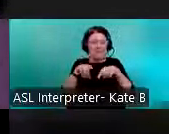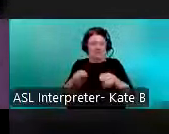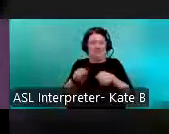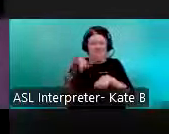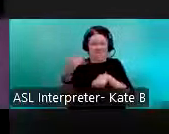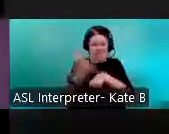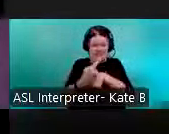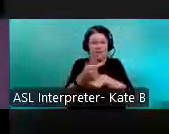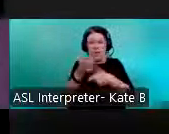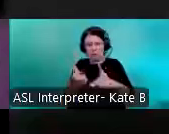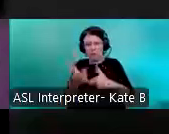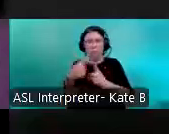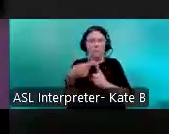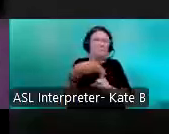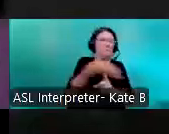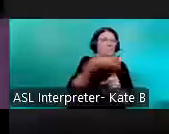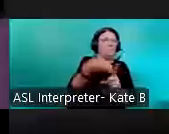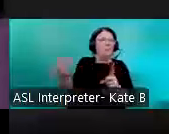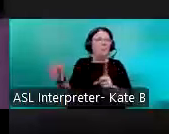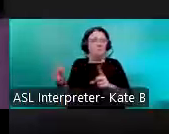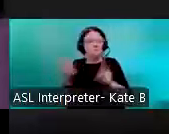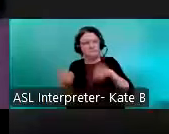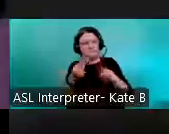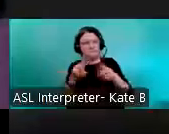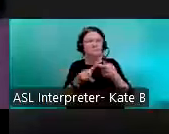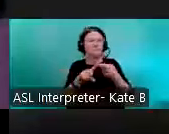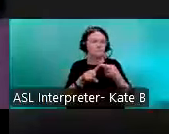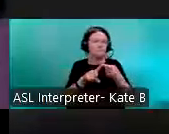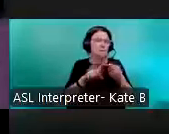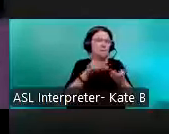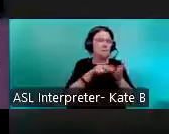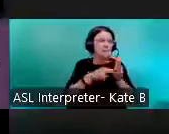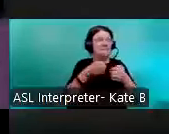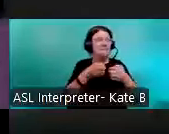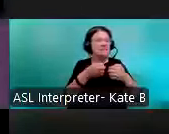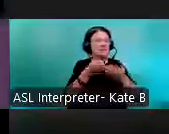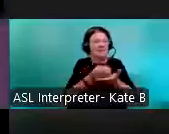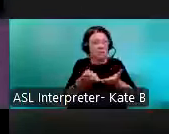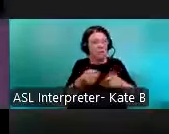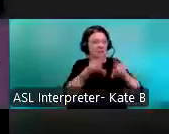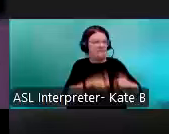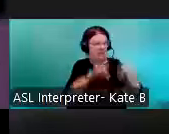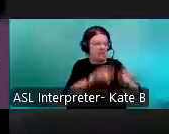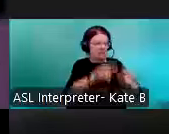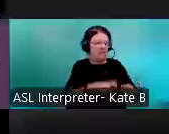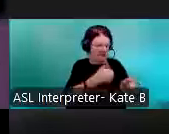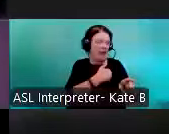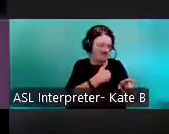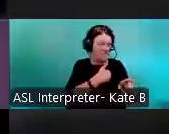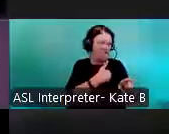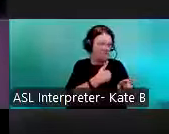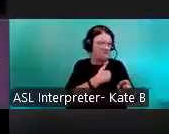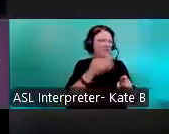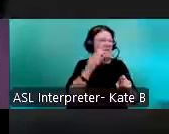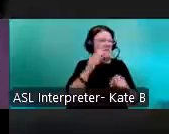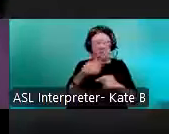processes. Some of the examples of things that you can observe are the pre-election equipment tests that happen in the 10-day window before